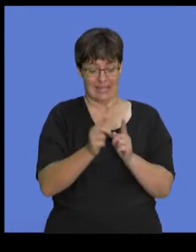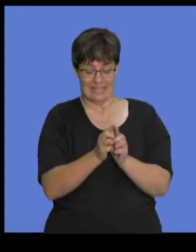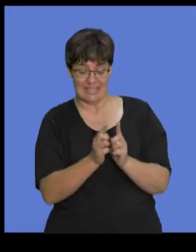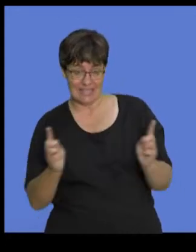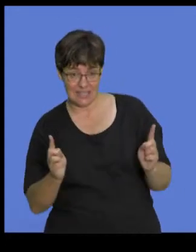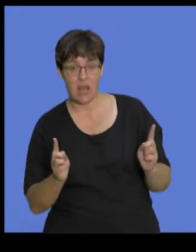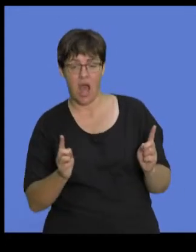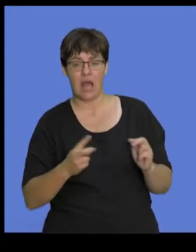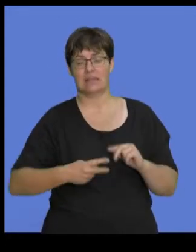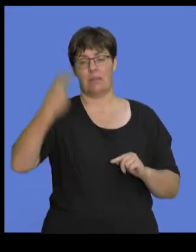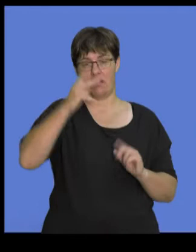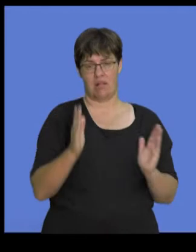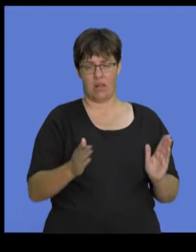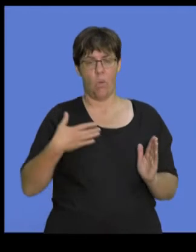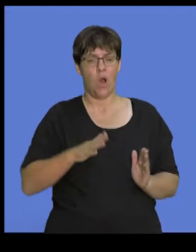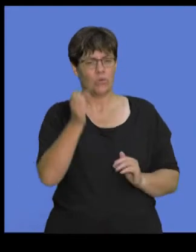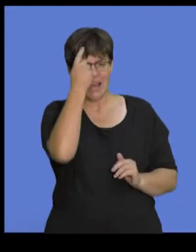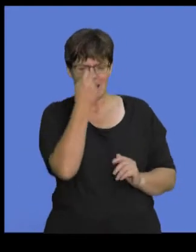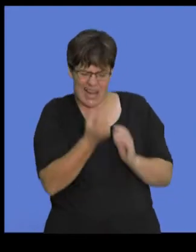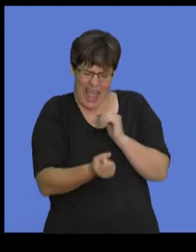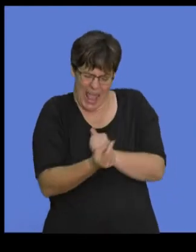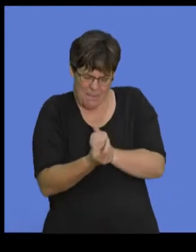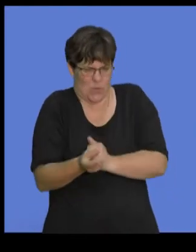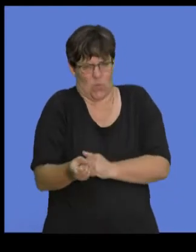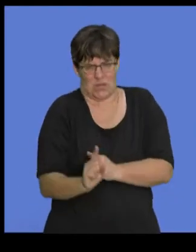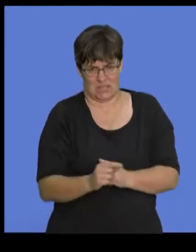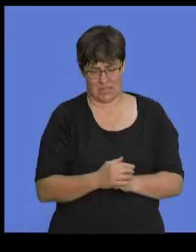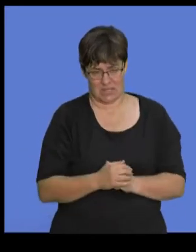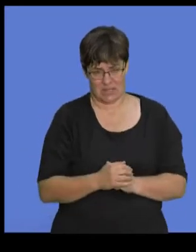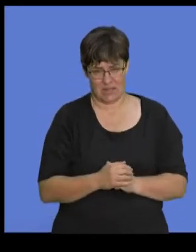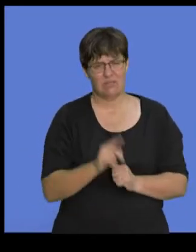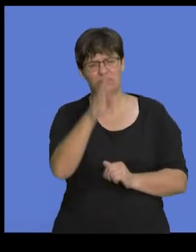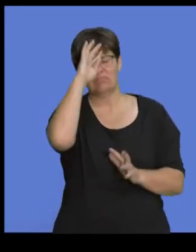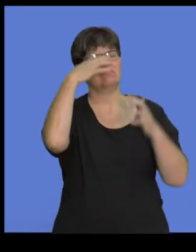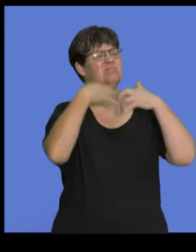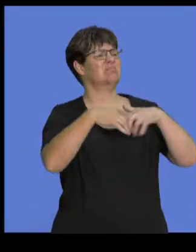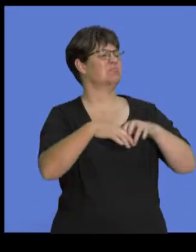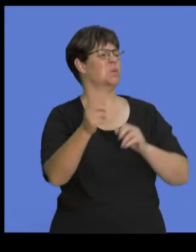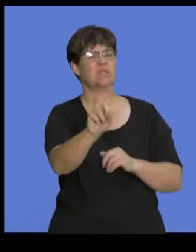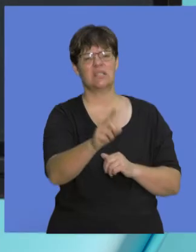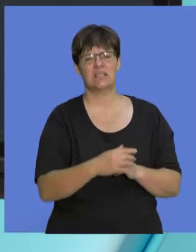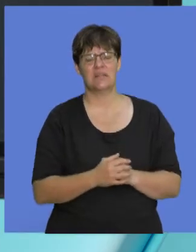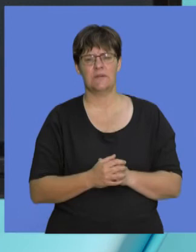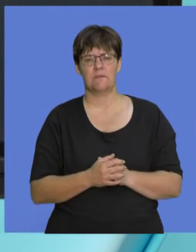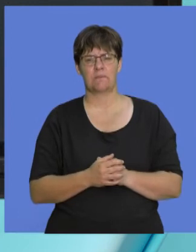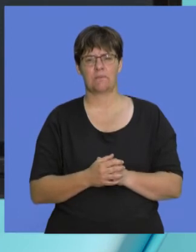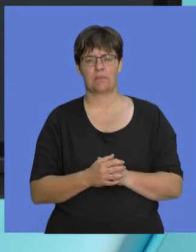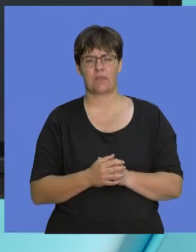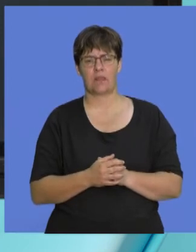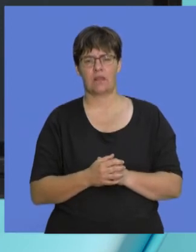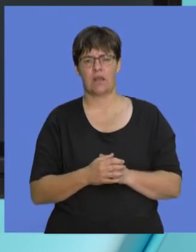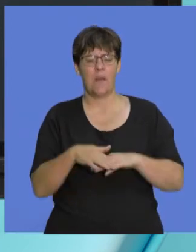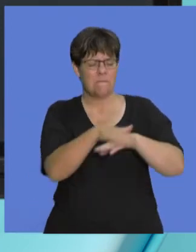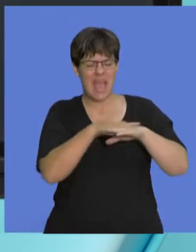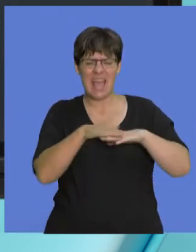the distance. We want to understand exactly what happens. So I just want us to think about in terms of,